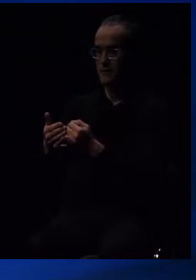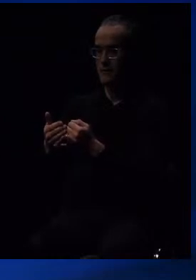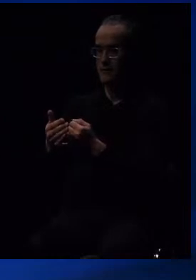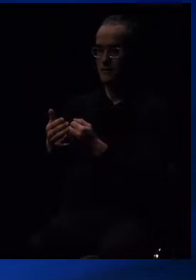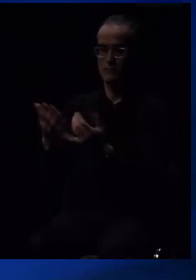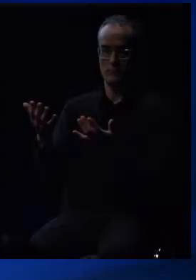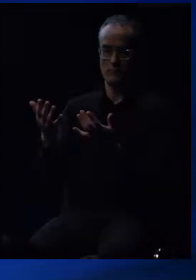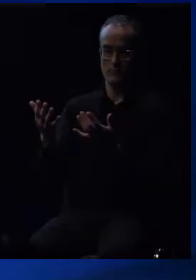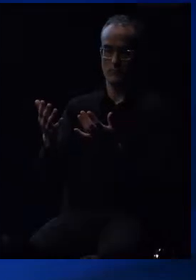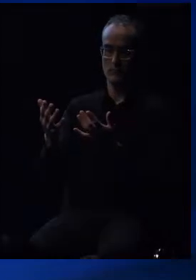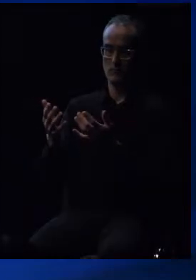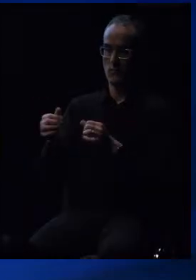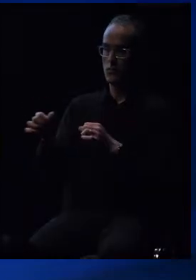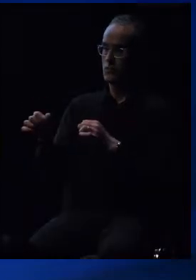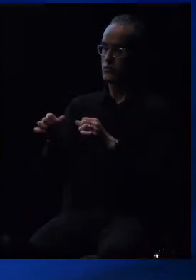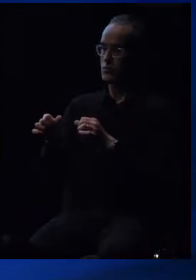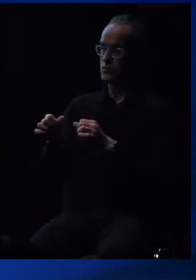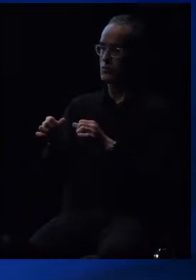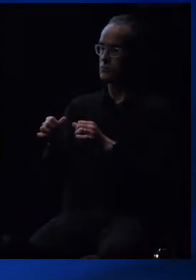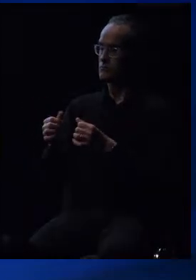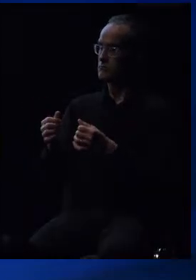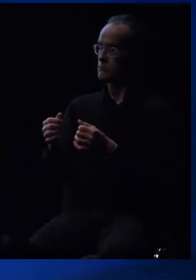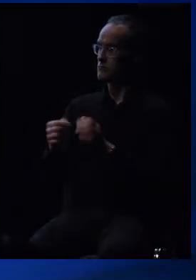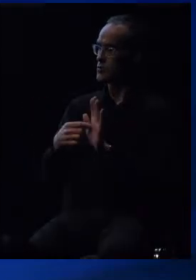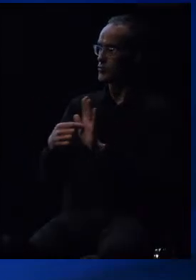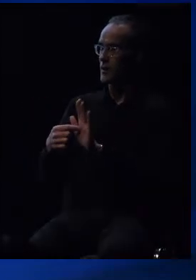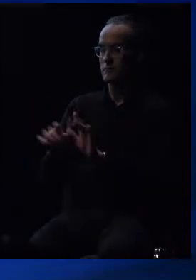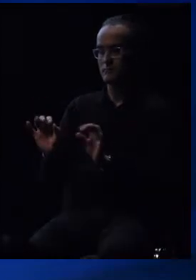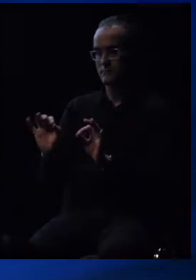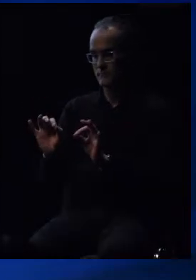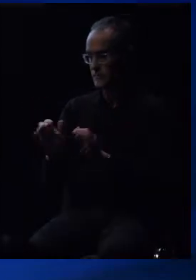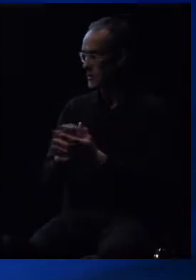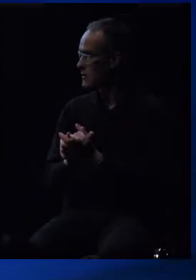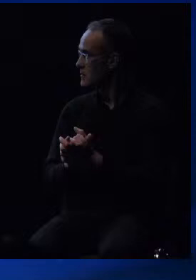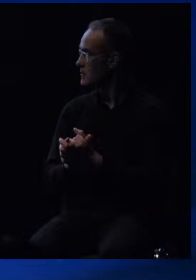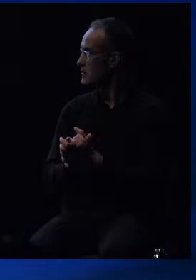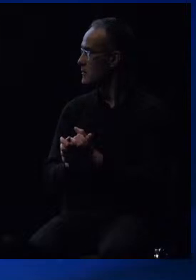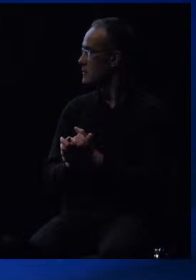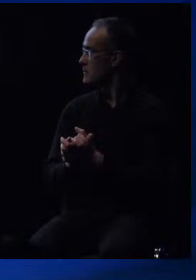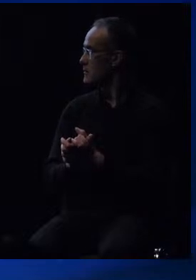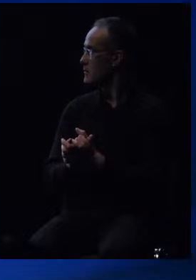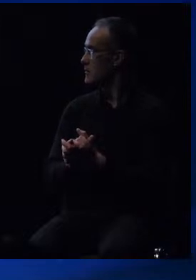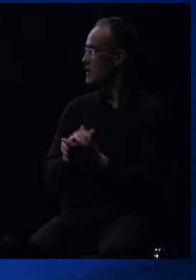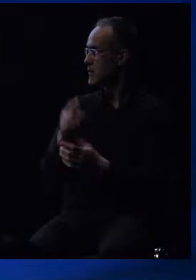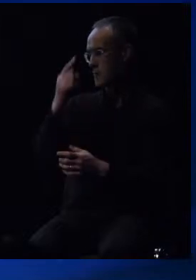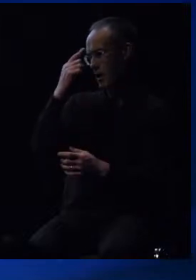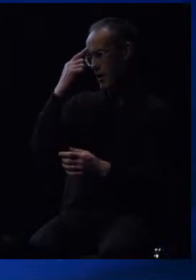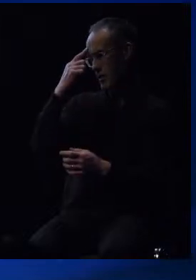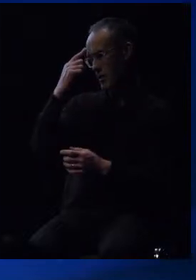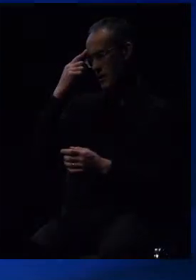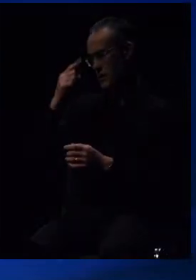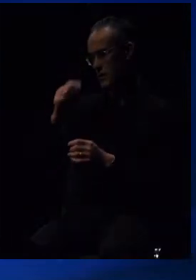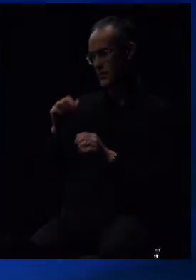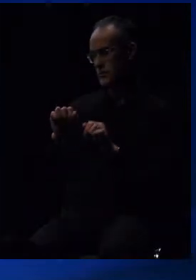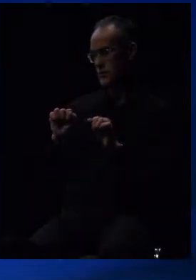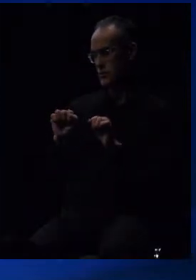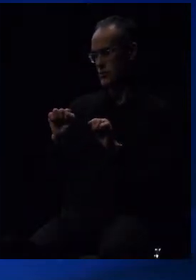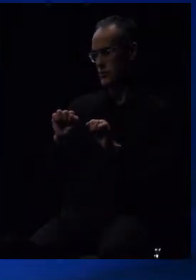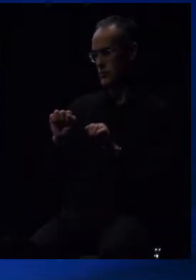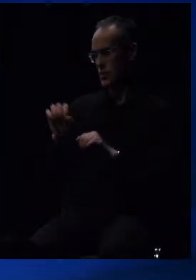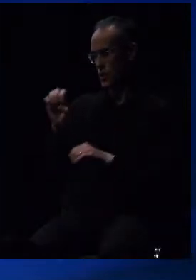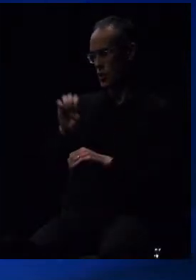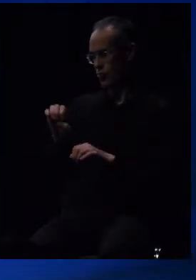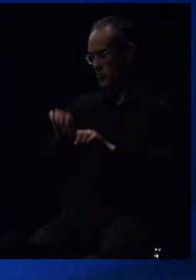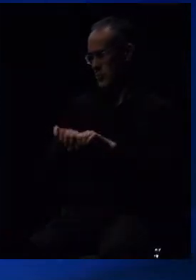say you briefly. I think it's been released already in December in US, but not yet in Europe and in the UK.